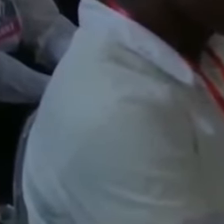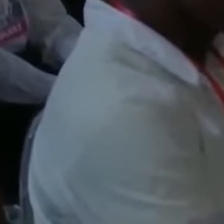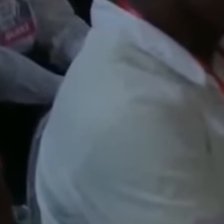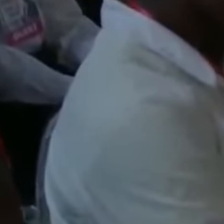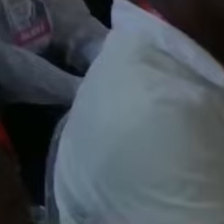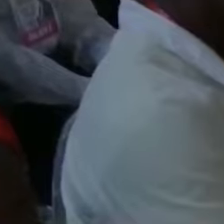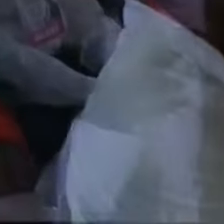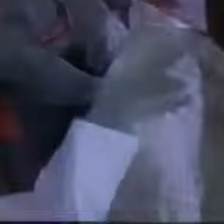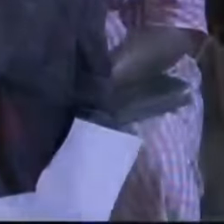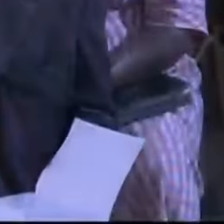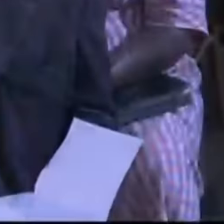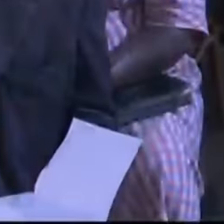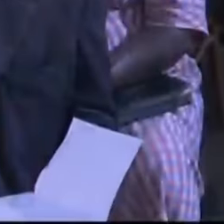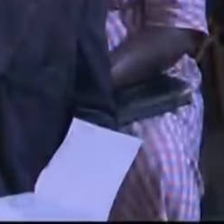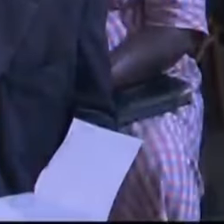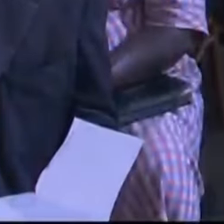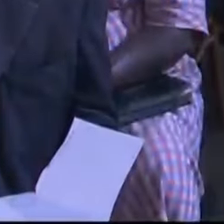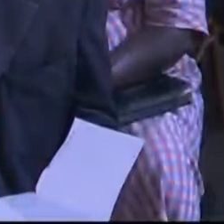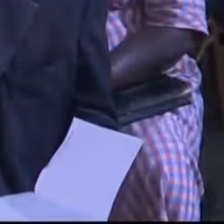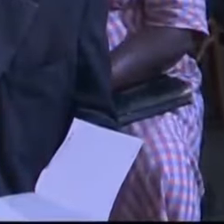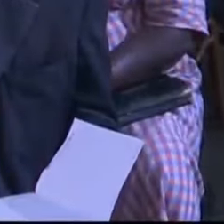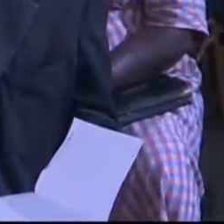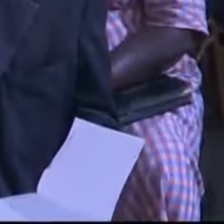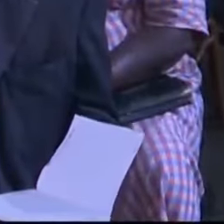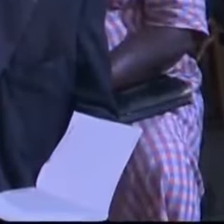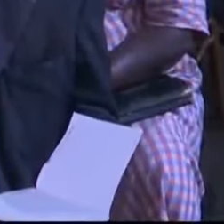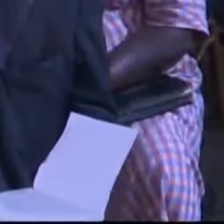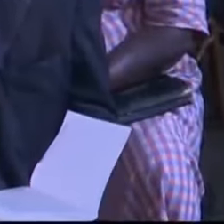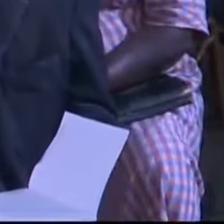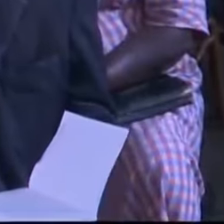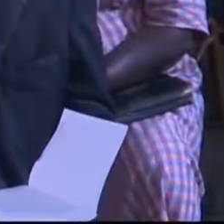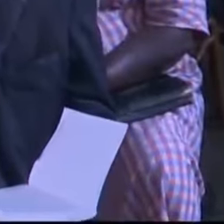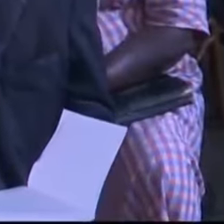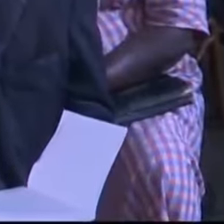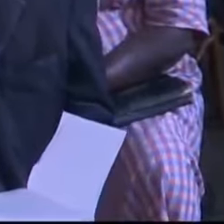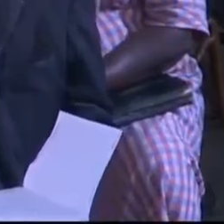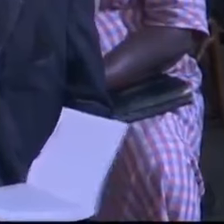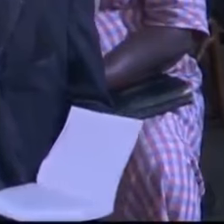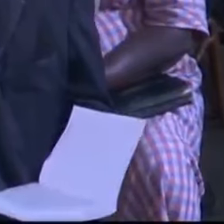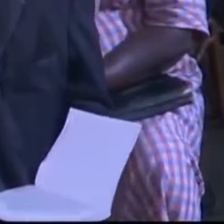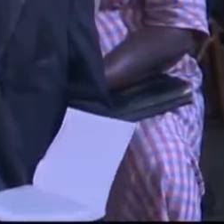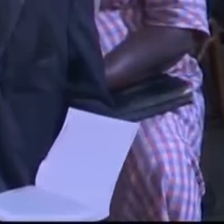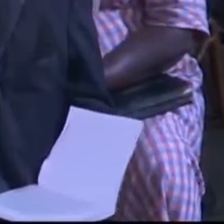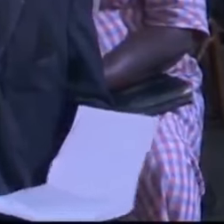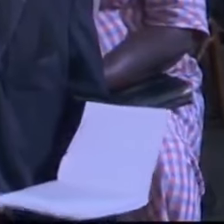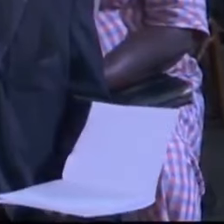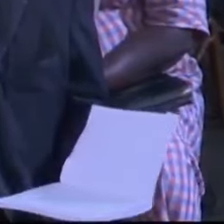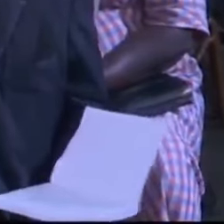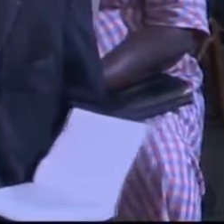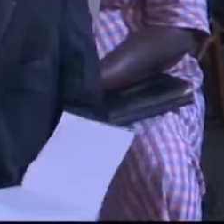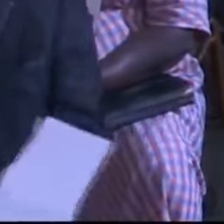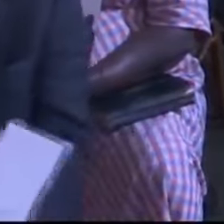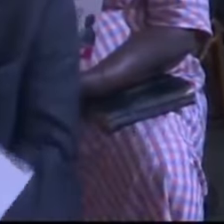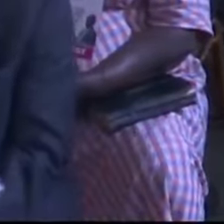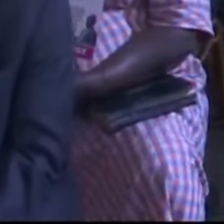earth until they perish. But it's the word that makes us to understand that there is something